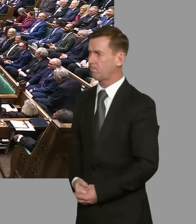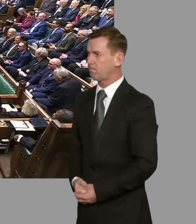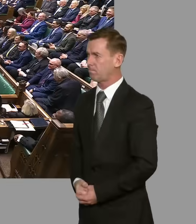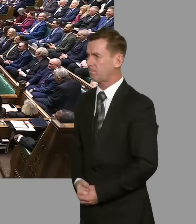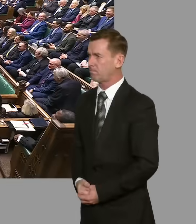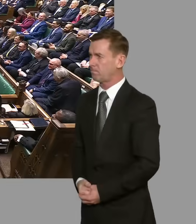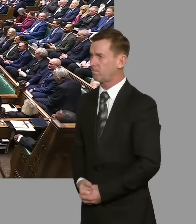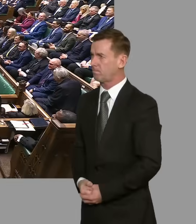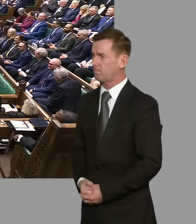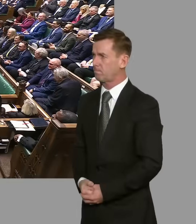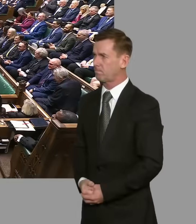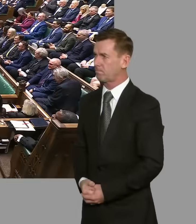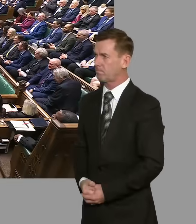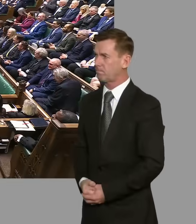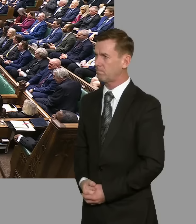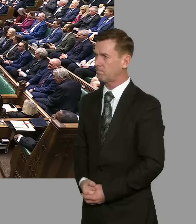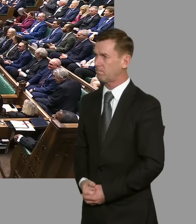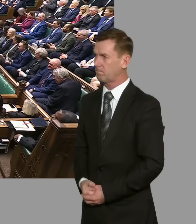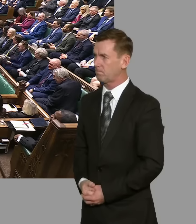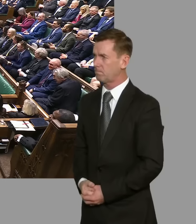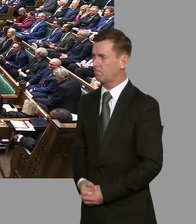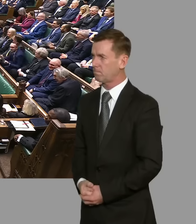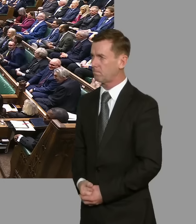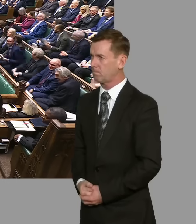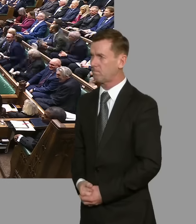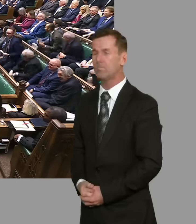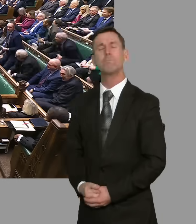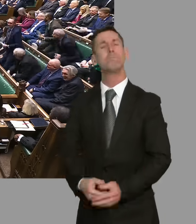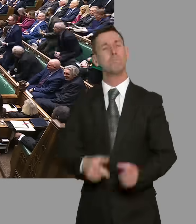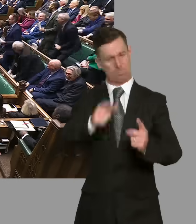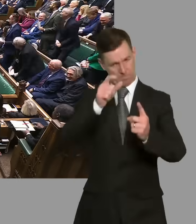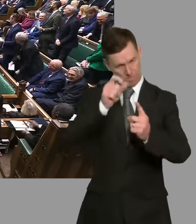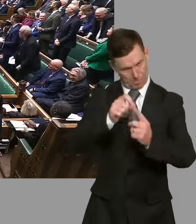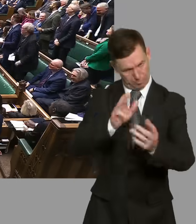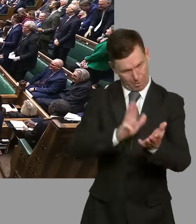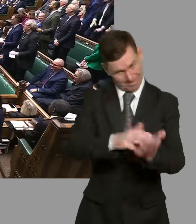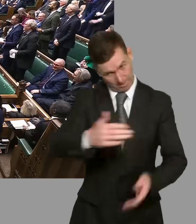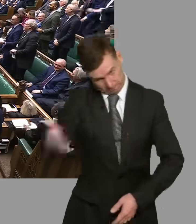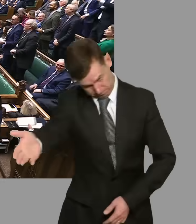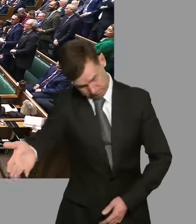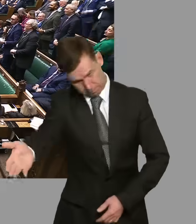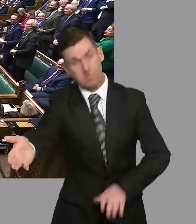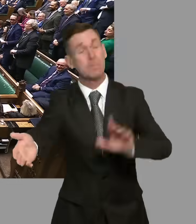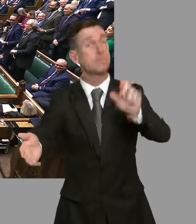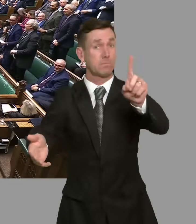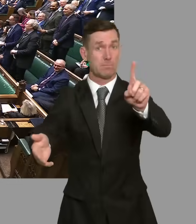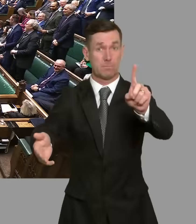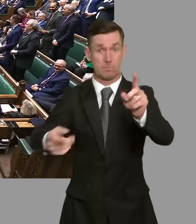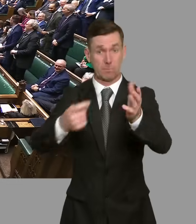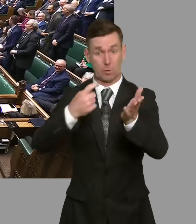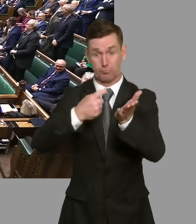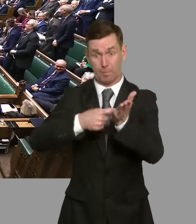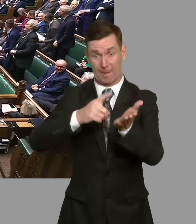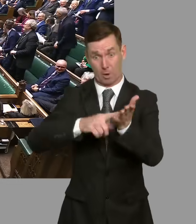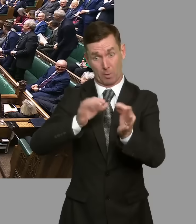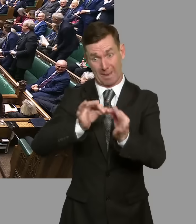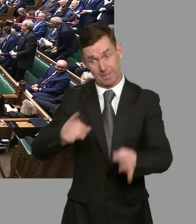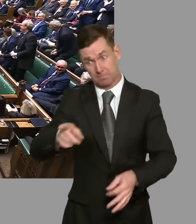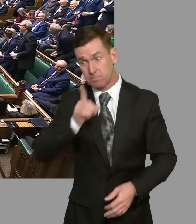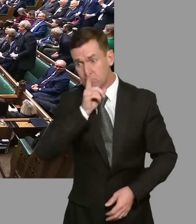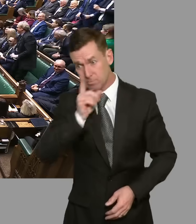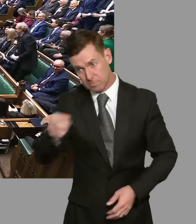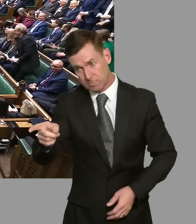Prime Minister. OK, Rebecca Long-Bailey. Thank you, Mr Speaker. Police officers in